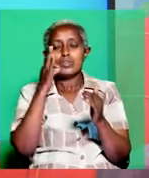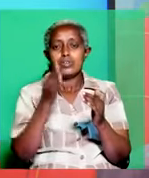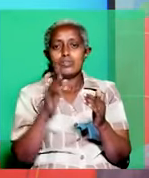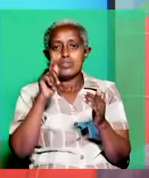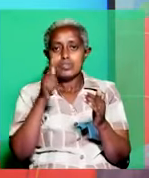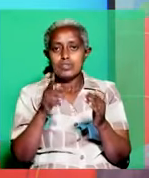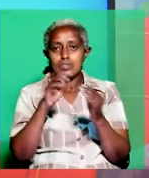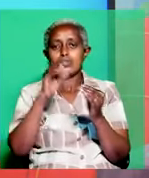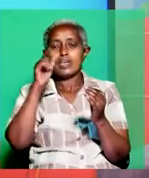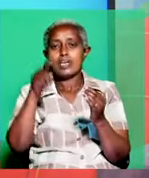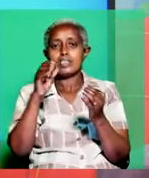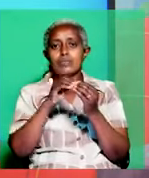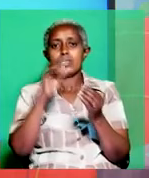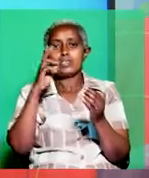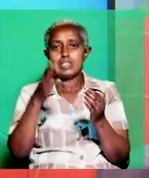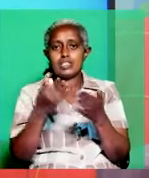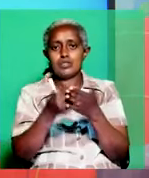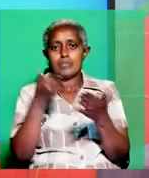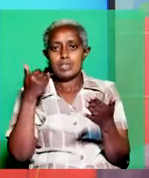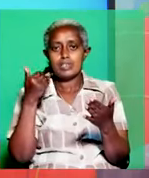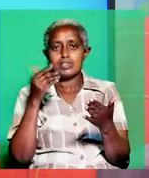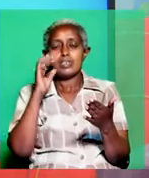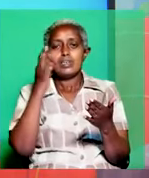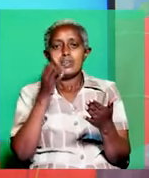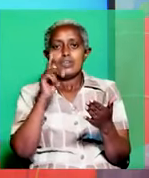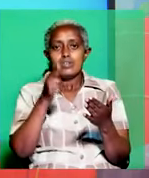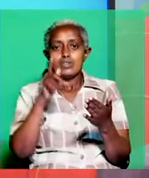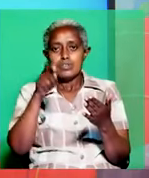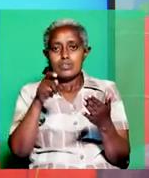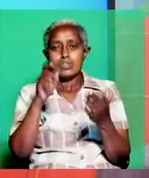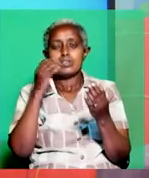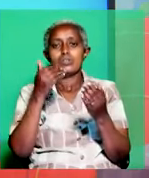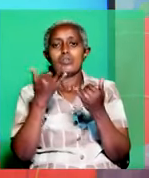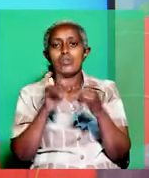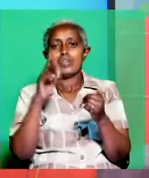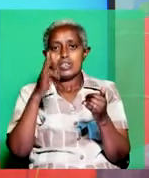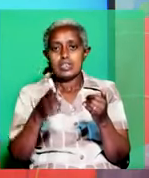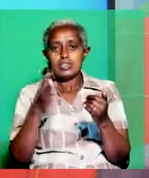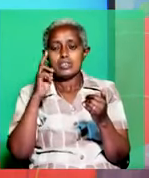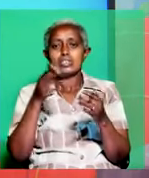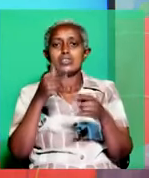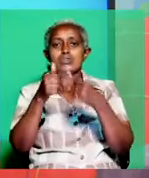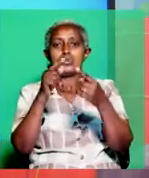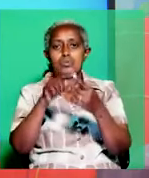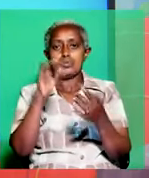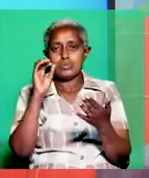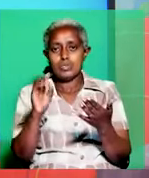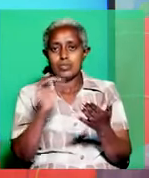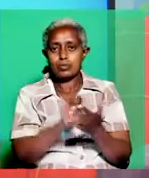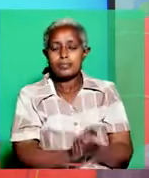x plus h minus f of g of x over h, where h goes to 0.